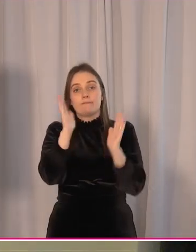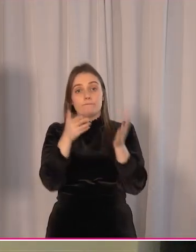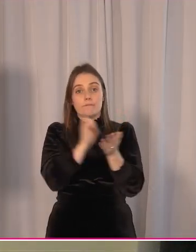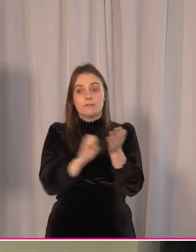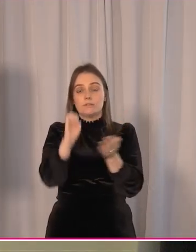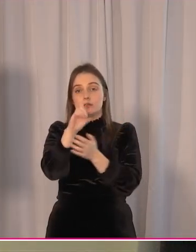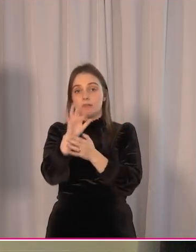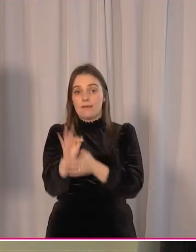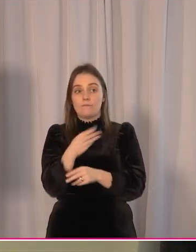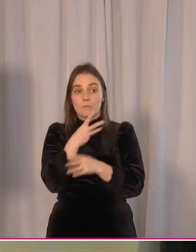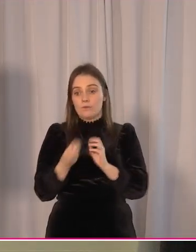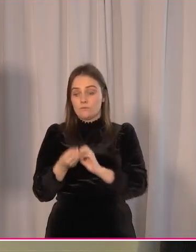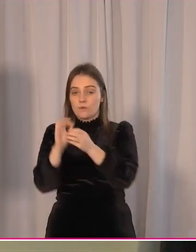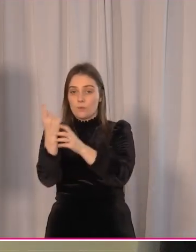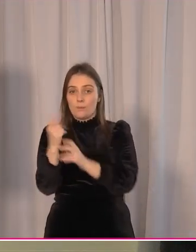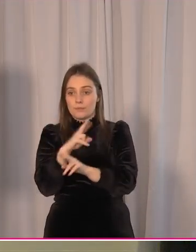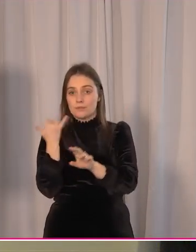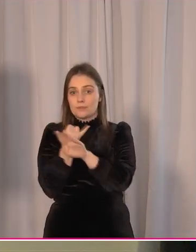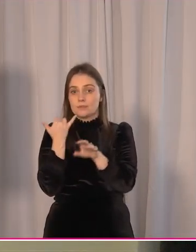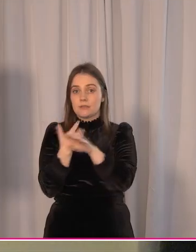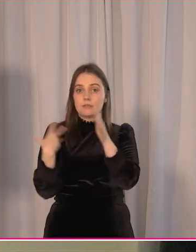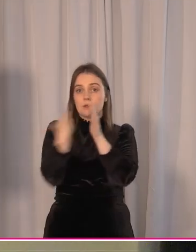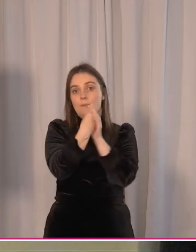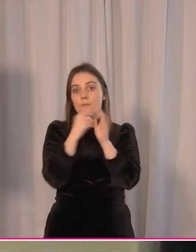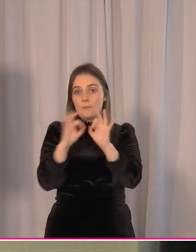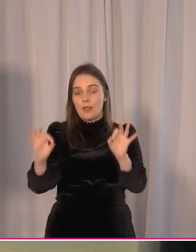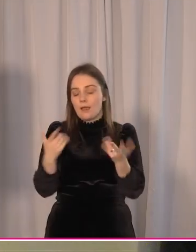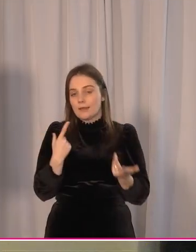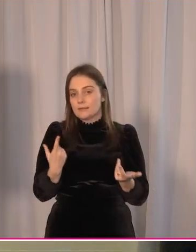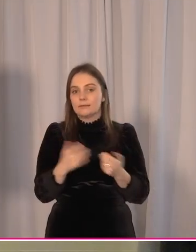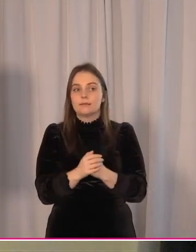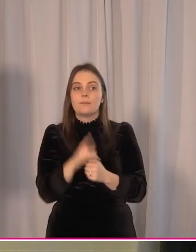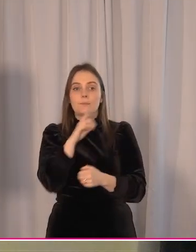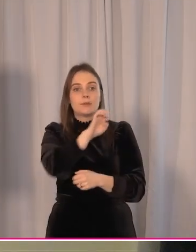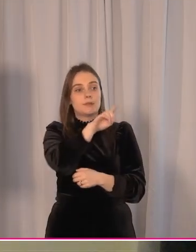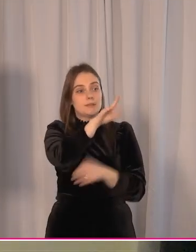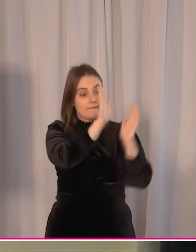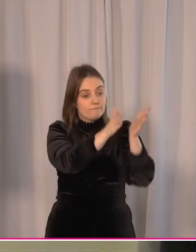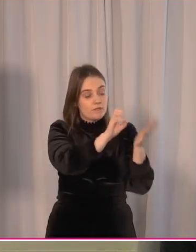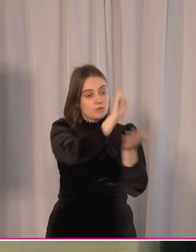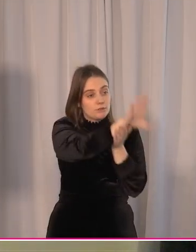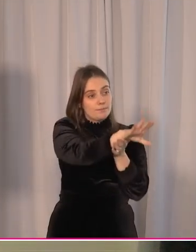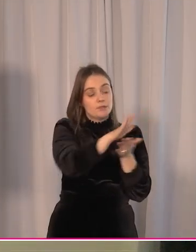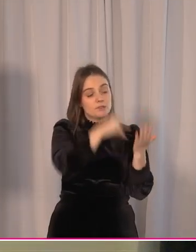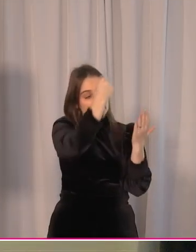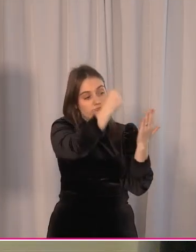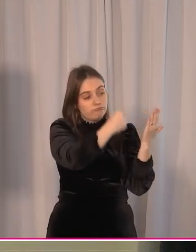submission. We have made one. It's not still yet up online. We don't know why. But EDF made one and called